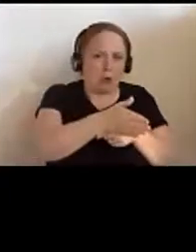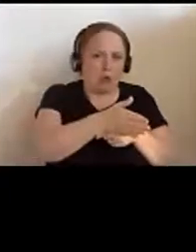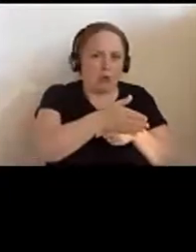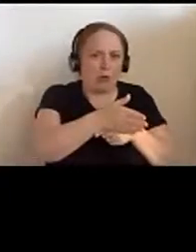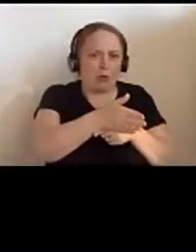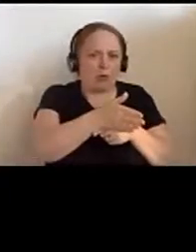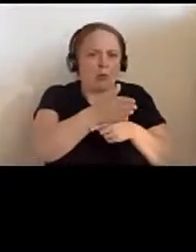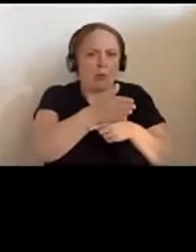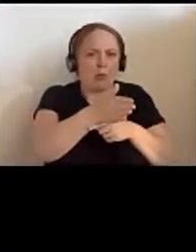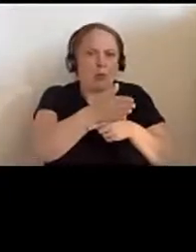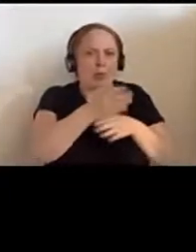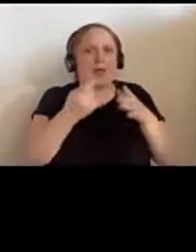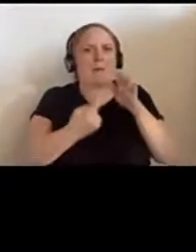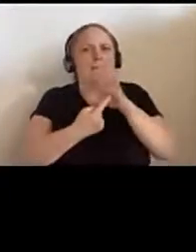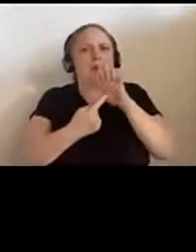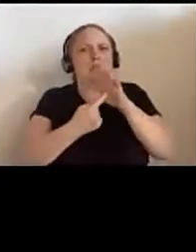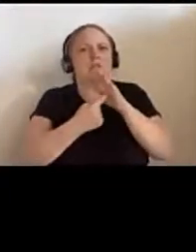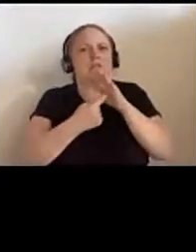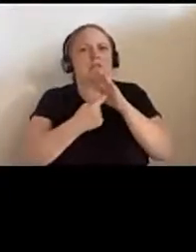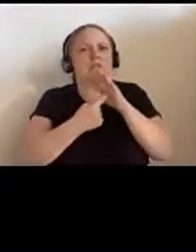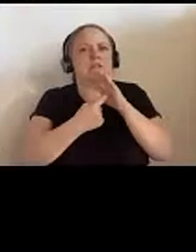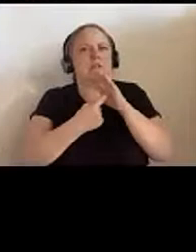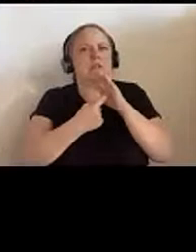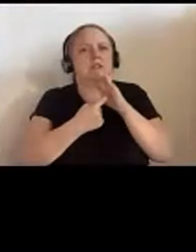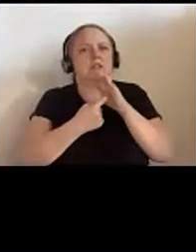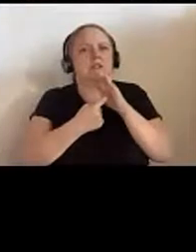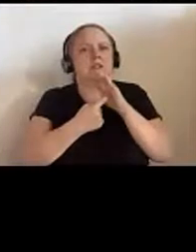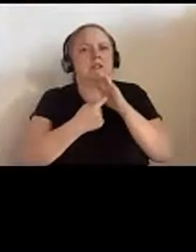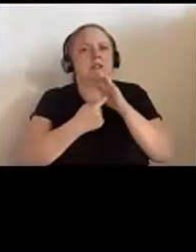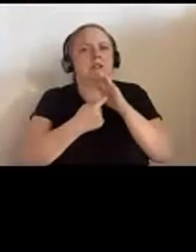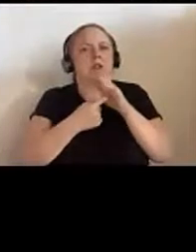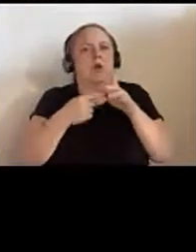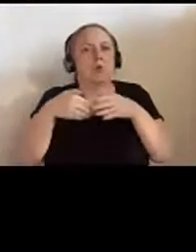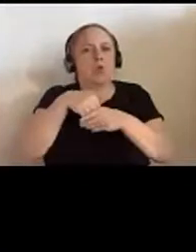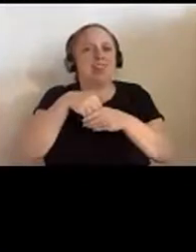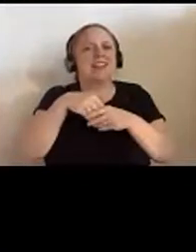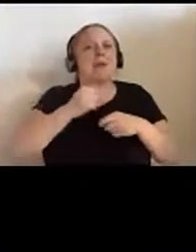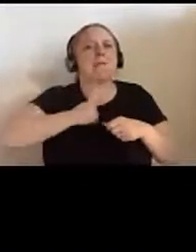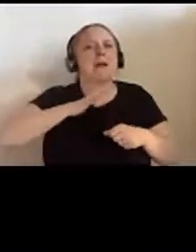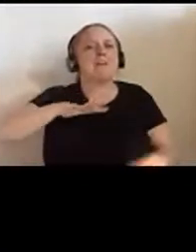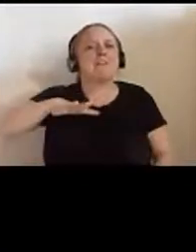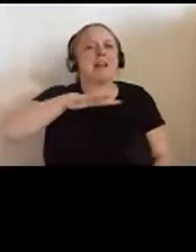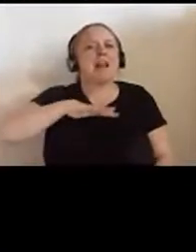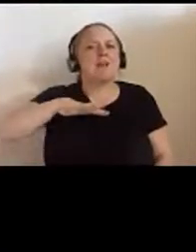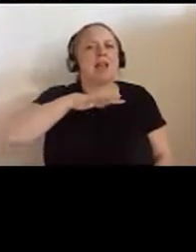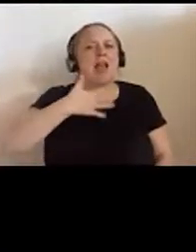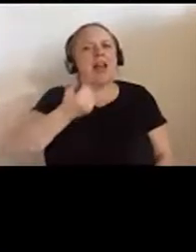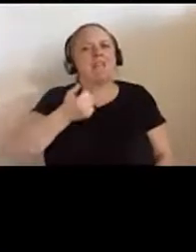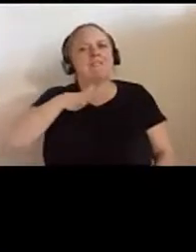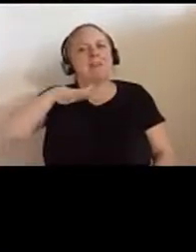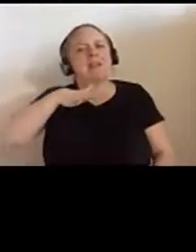really important thing to address. Also within my family, I have family in America, in